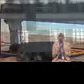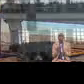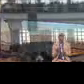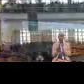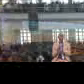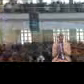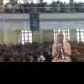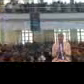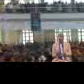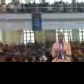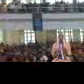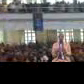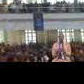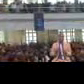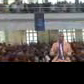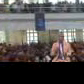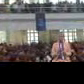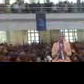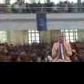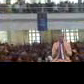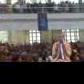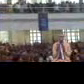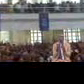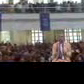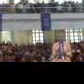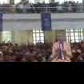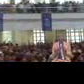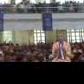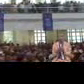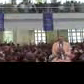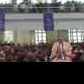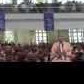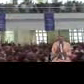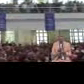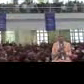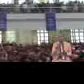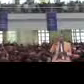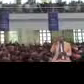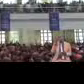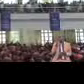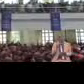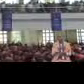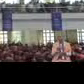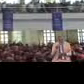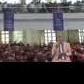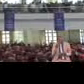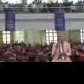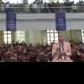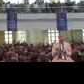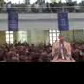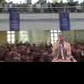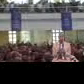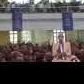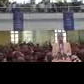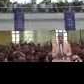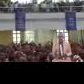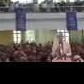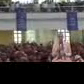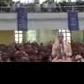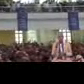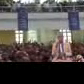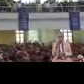full-time workers, all our families, all daddies and mommies, all children, sons